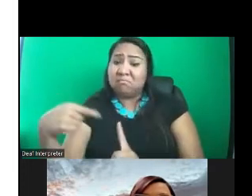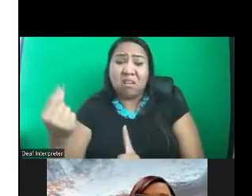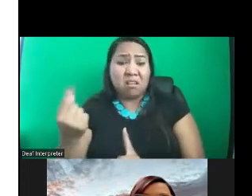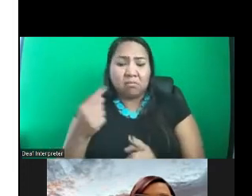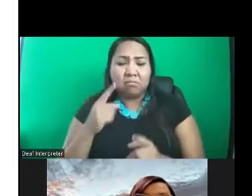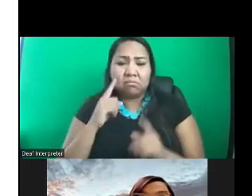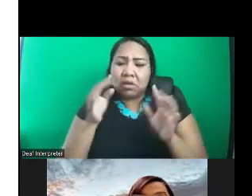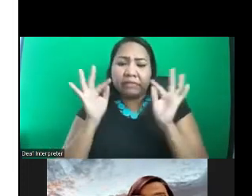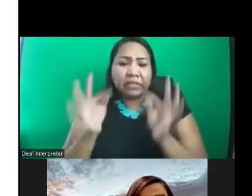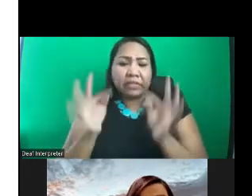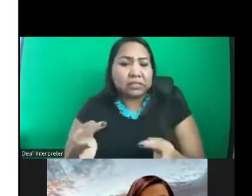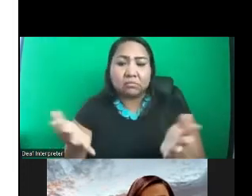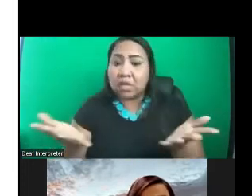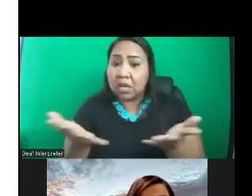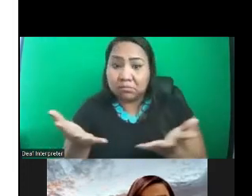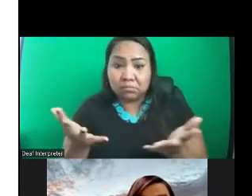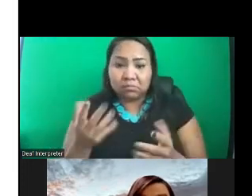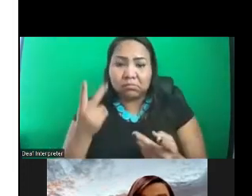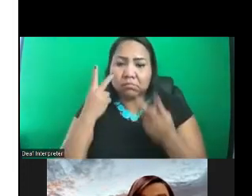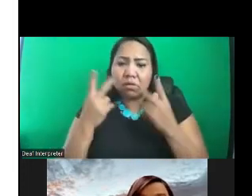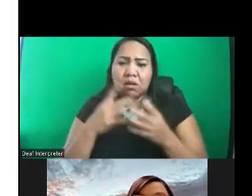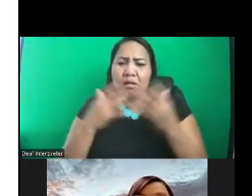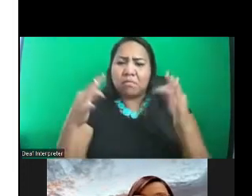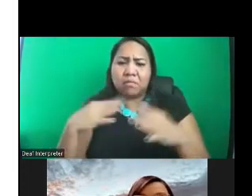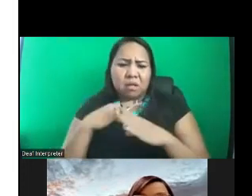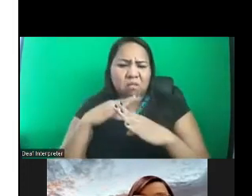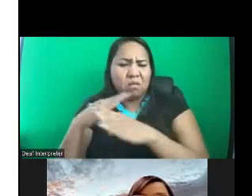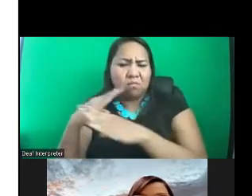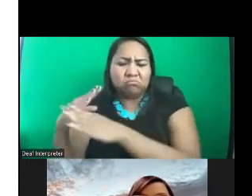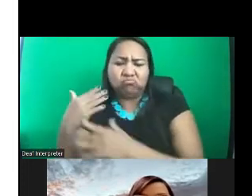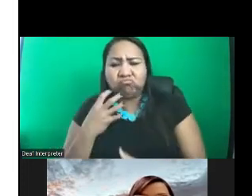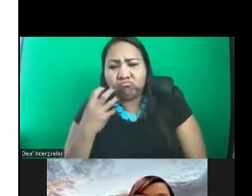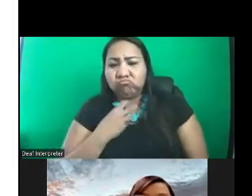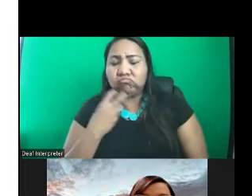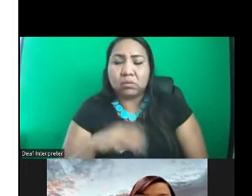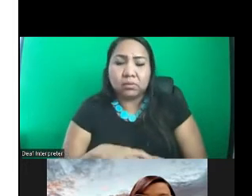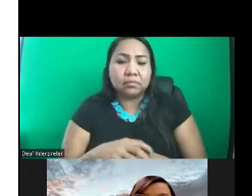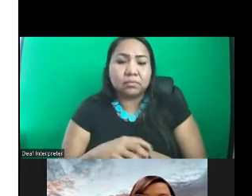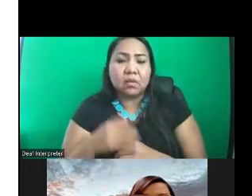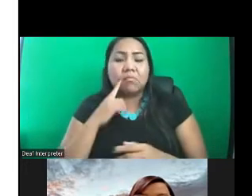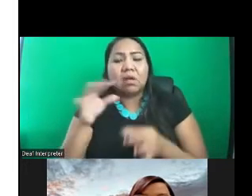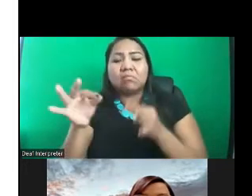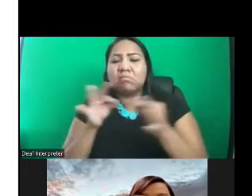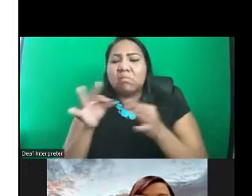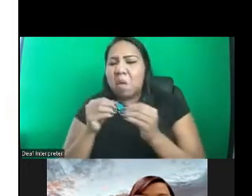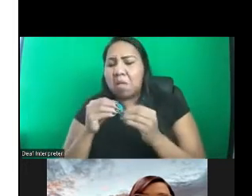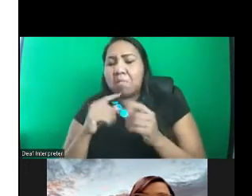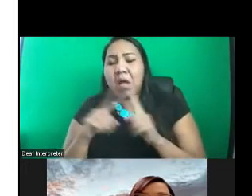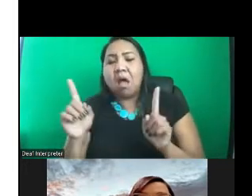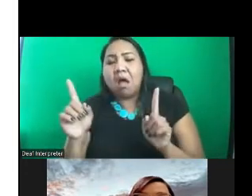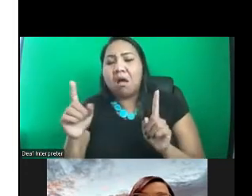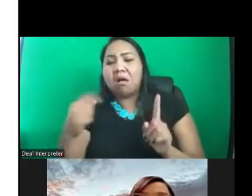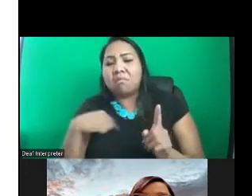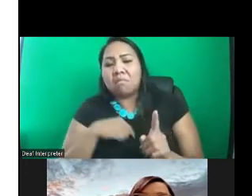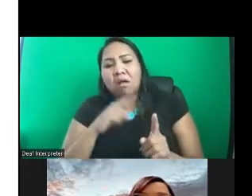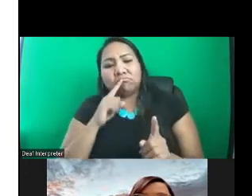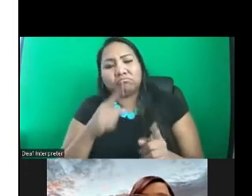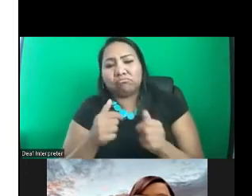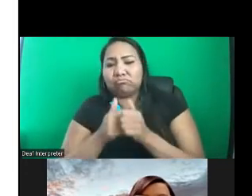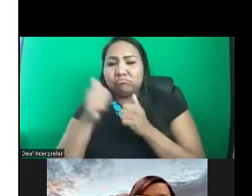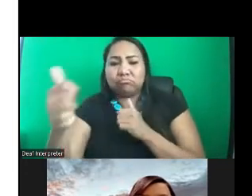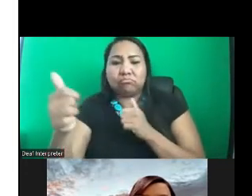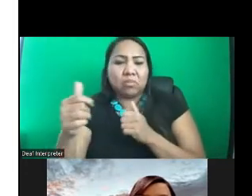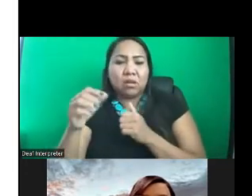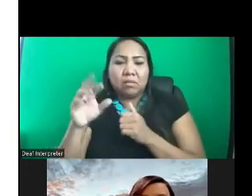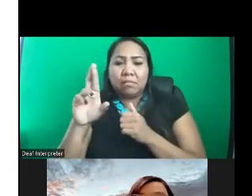seeing a lot of barriers, considering, and I'll talk a little bit more about this, but how remote we are. So we are coming and stemming from